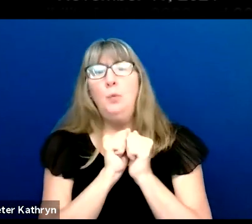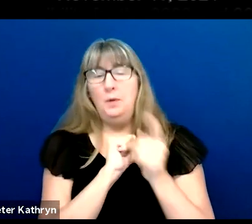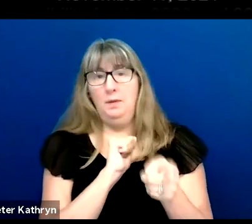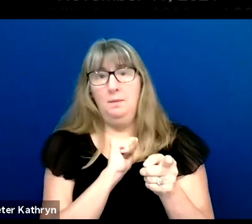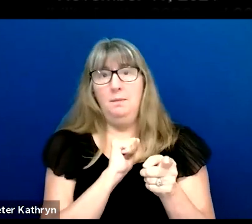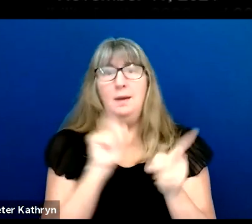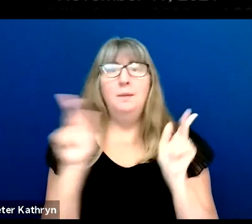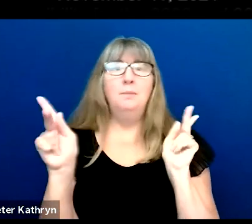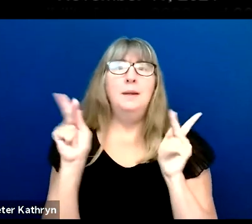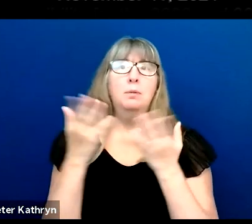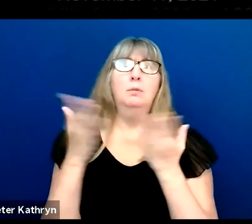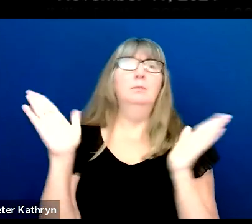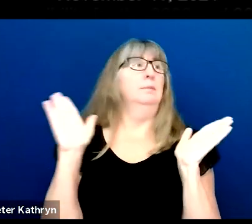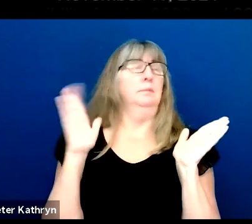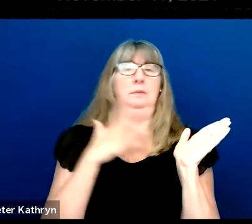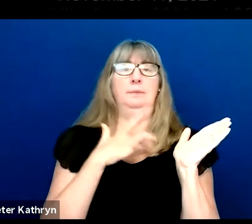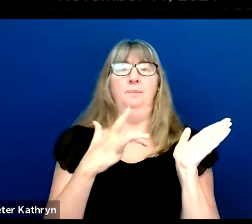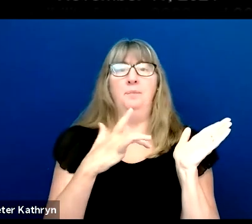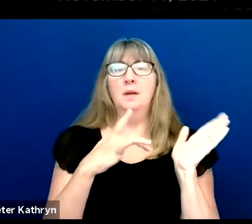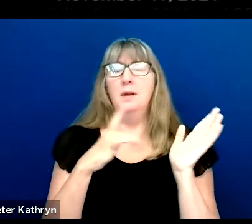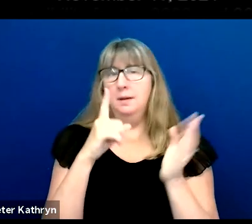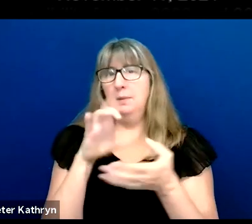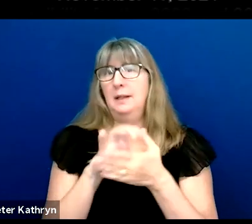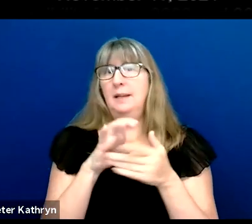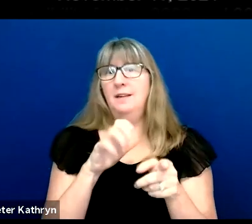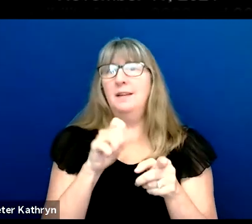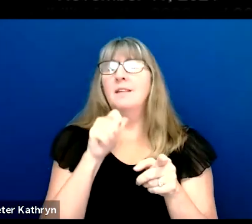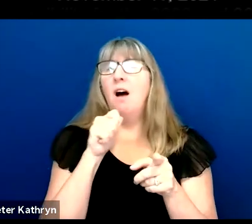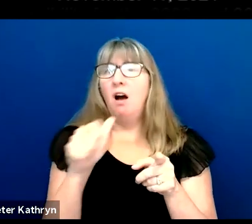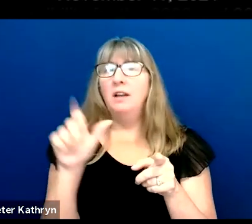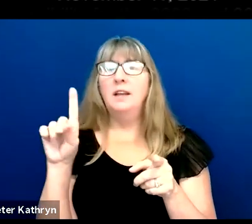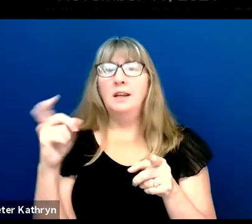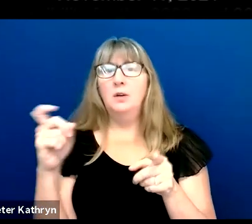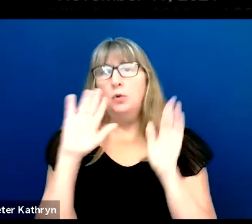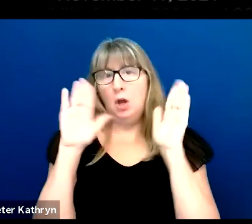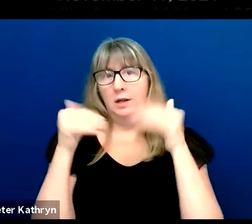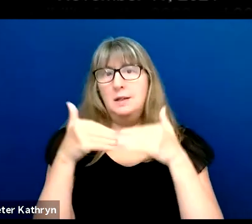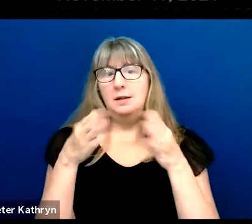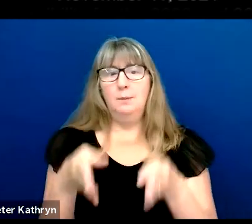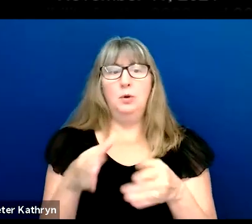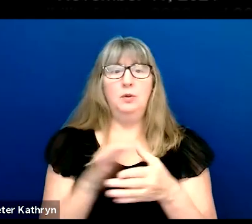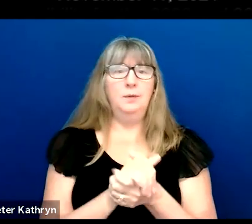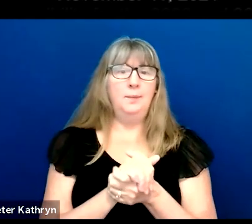be an undiagnosed autistic individual.